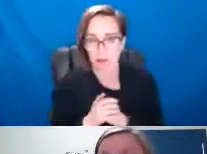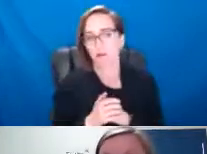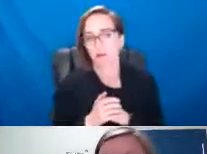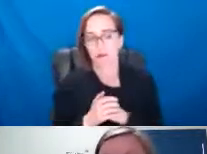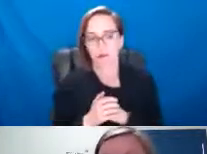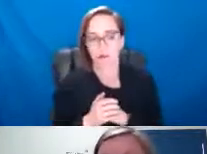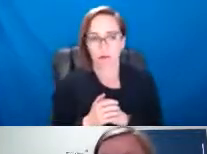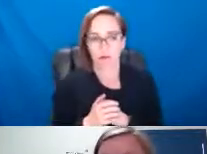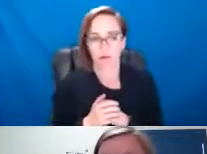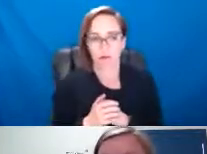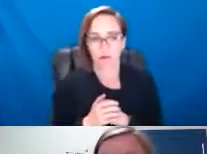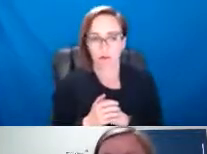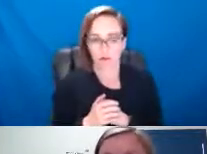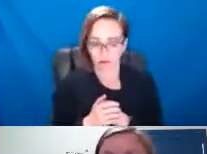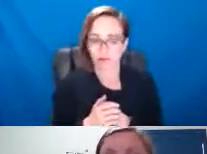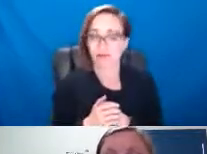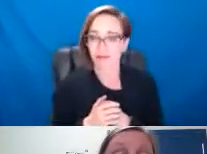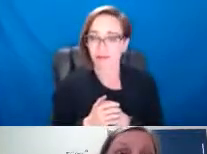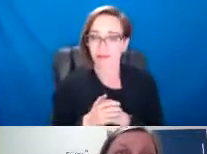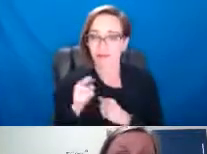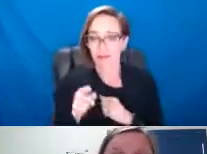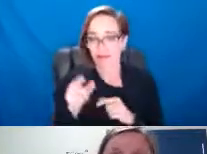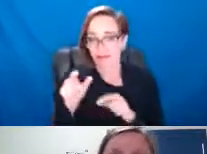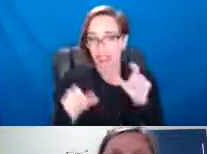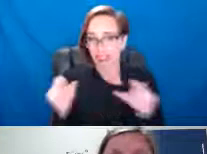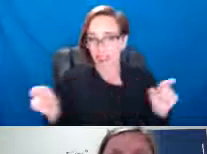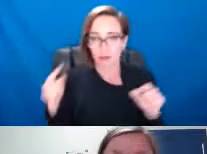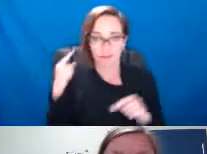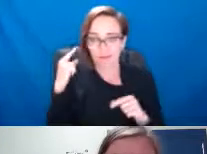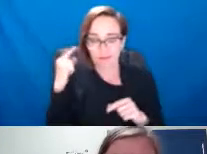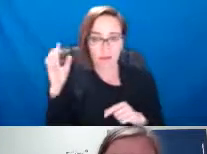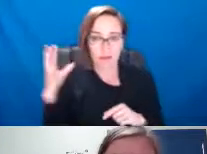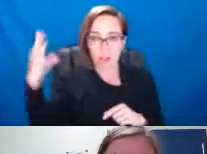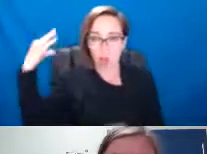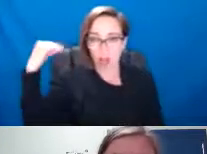individual doesn't understand speech and has no usable vision.